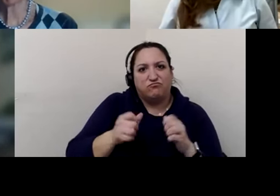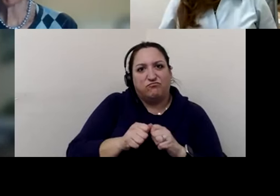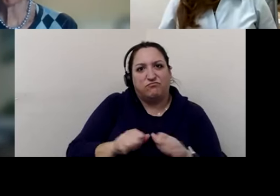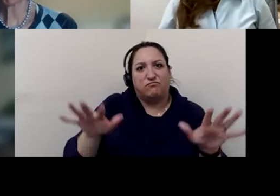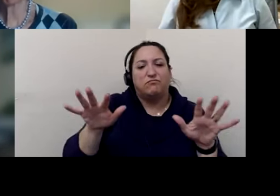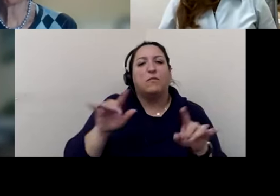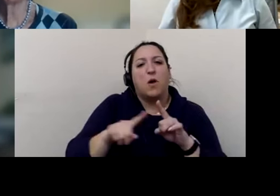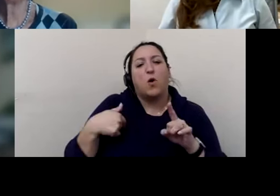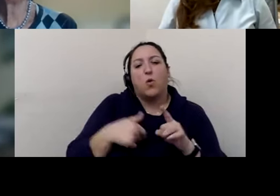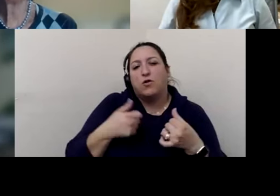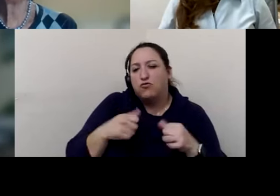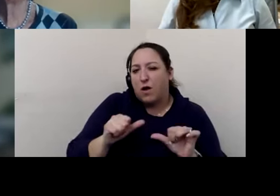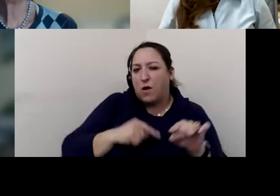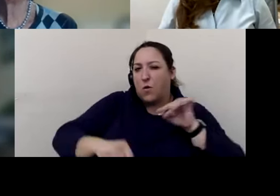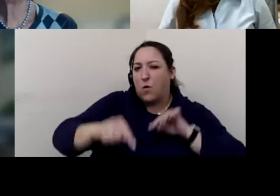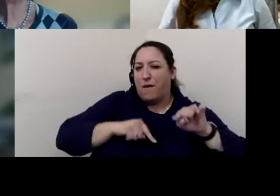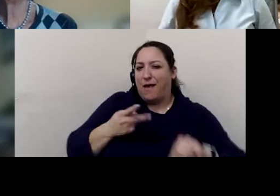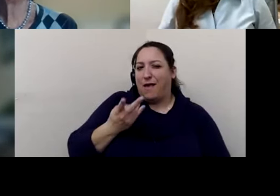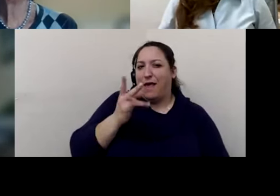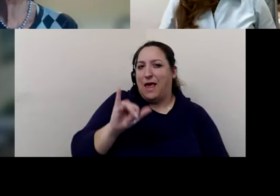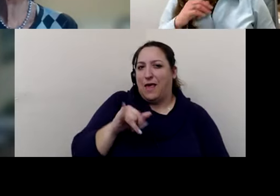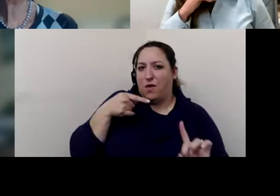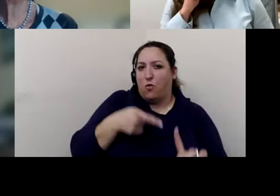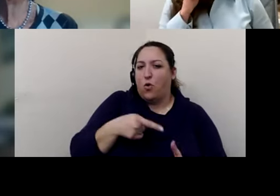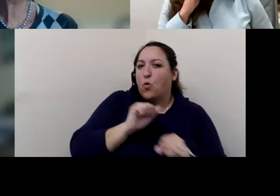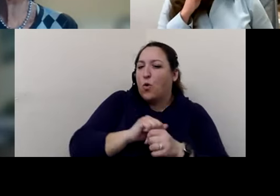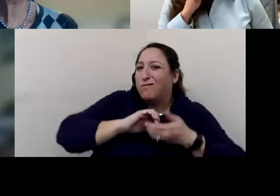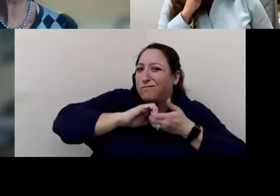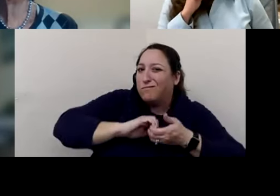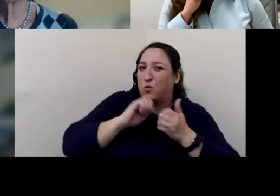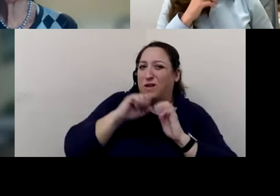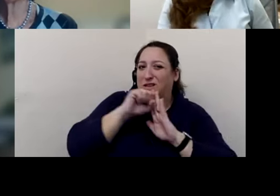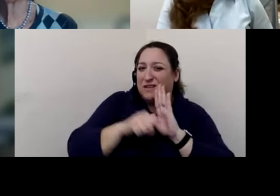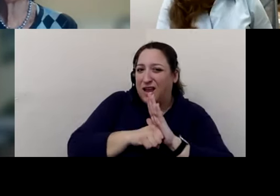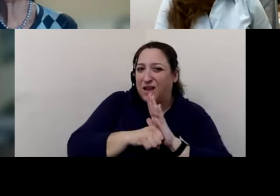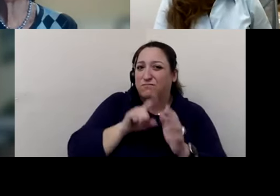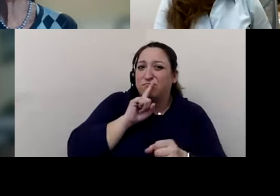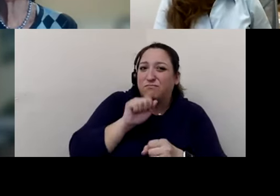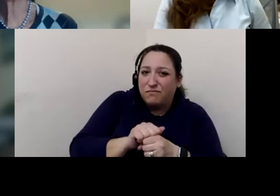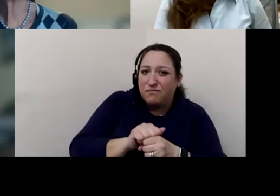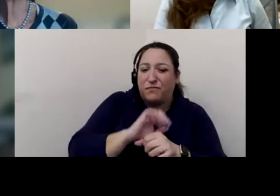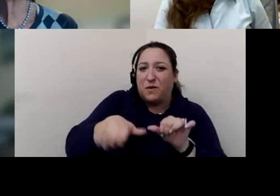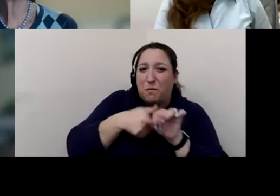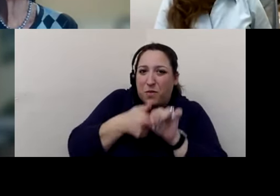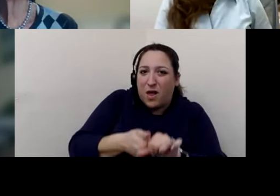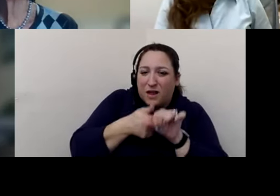do try, and this goes back to Kathy's point, to work collaboratively with the state to assure the compliance